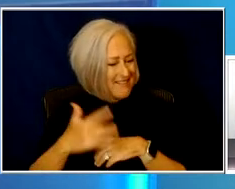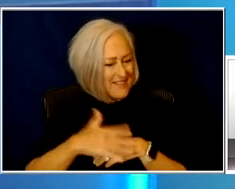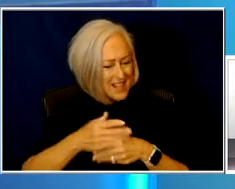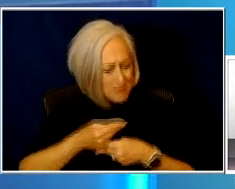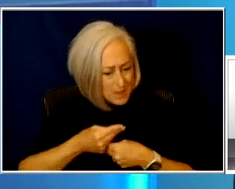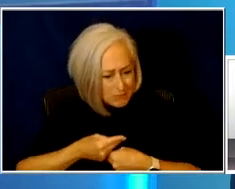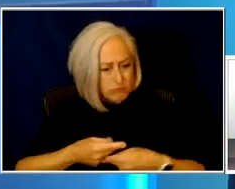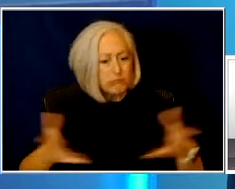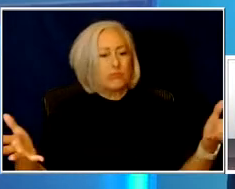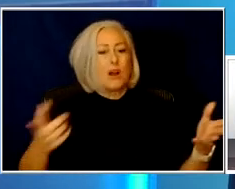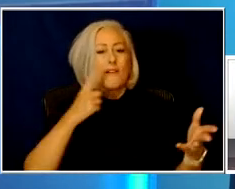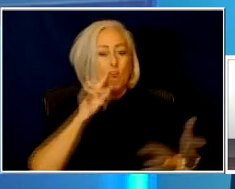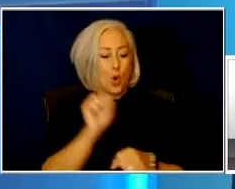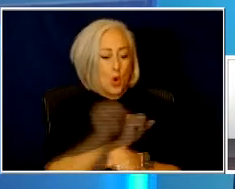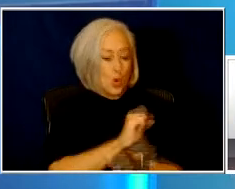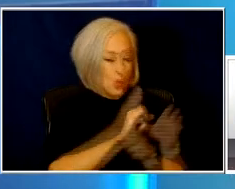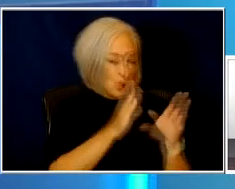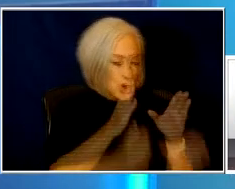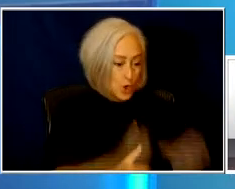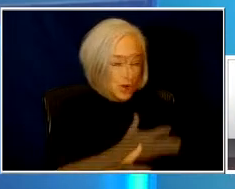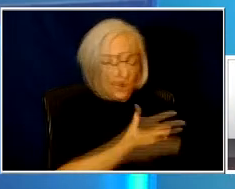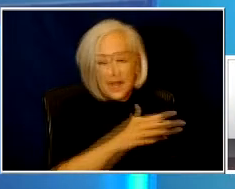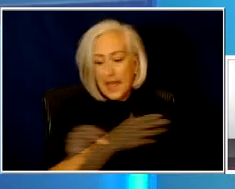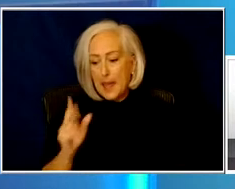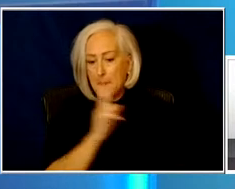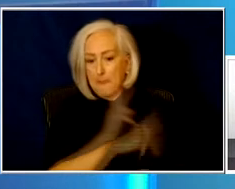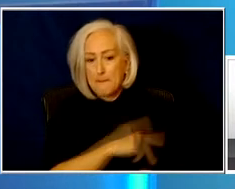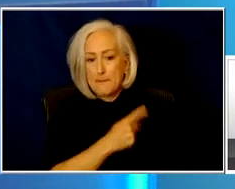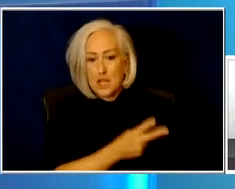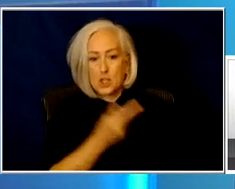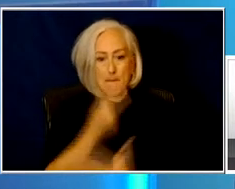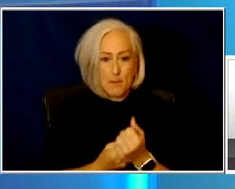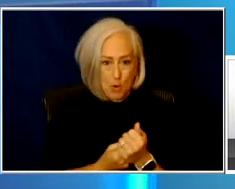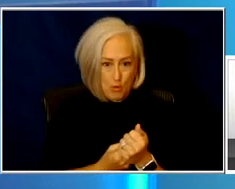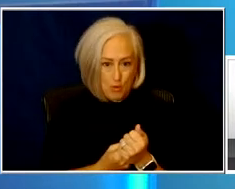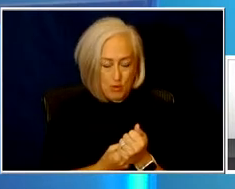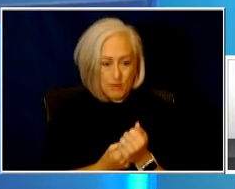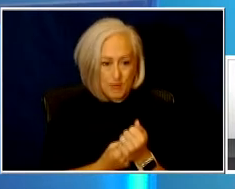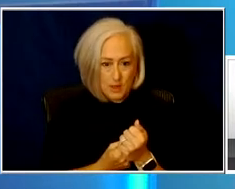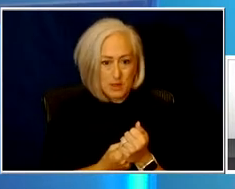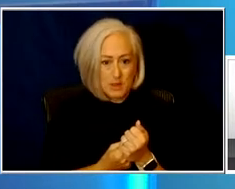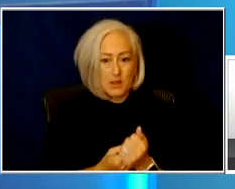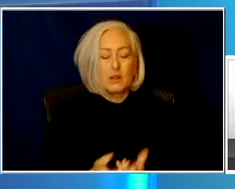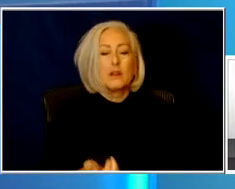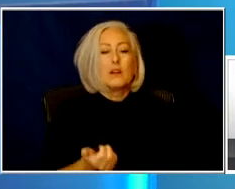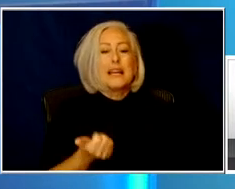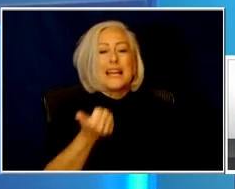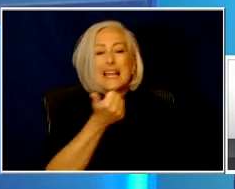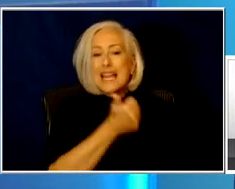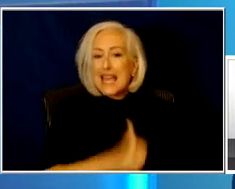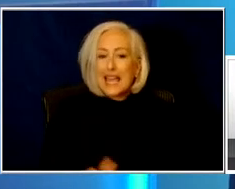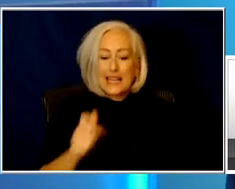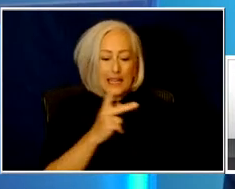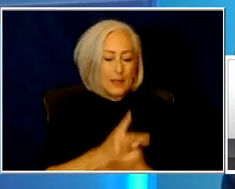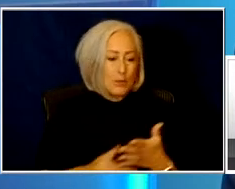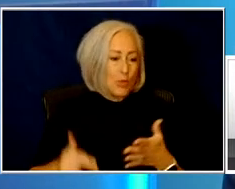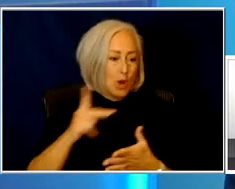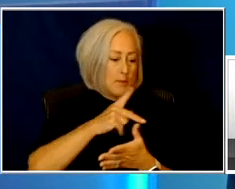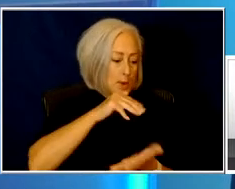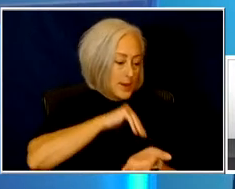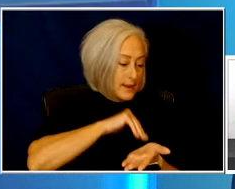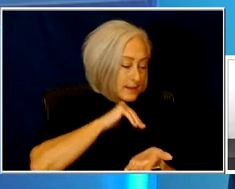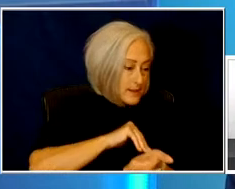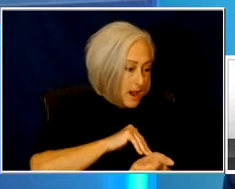employees and patients and so um you know any of our really Primary Care Providers we give to